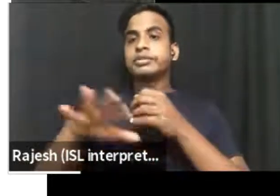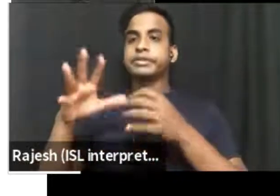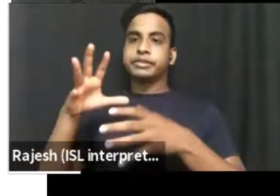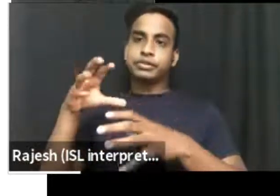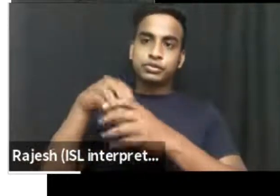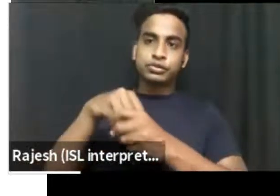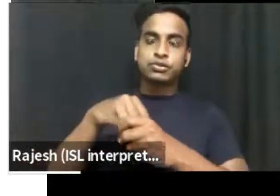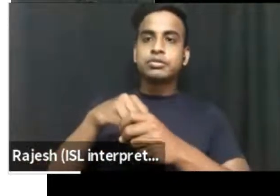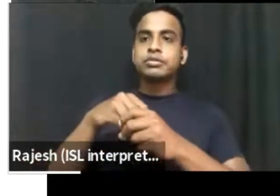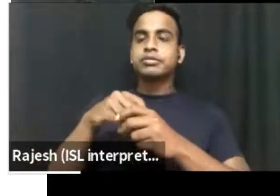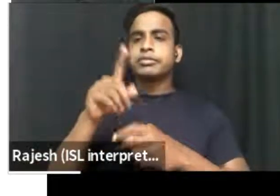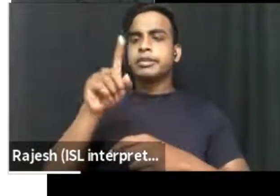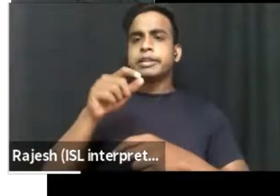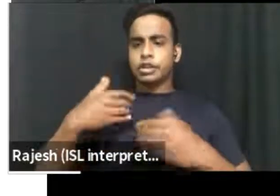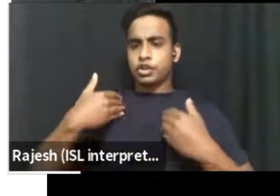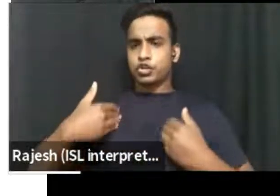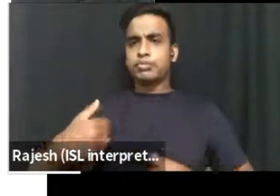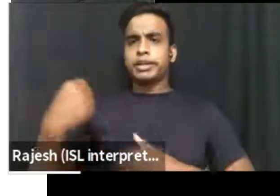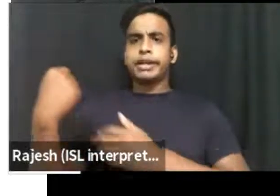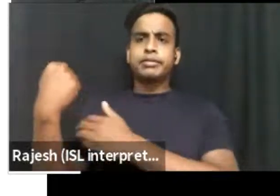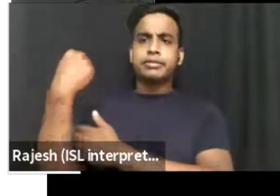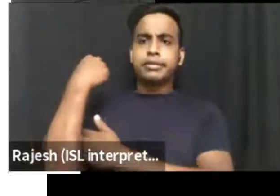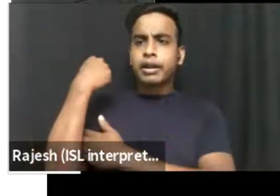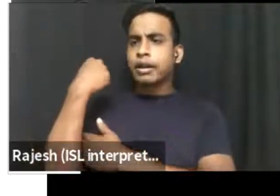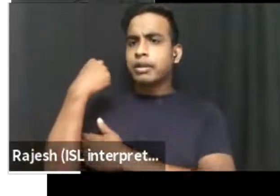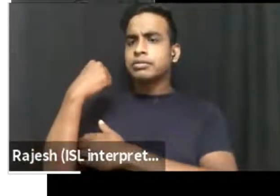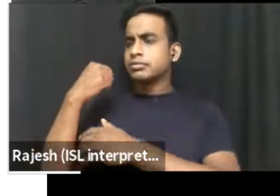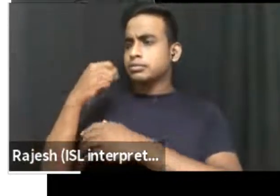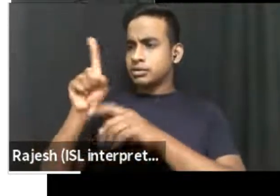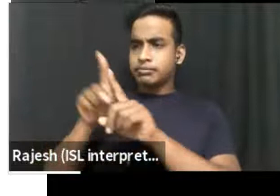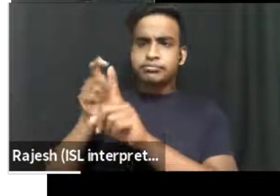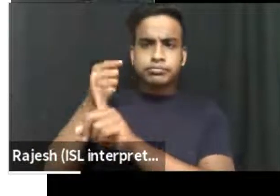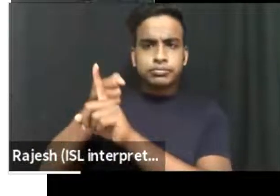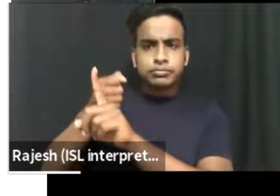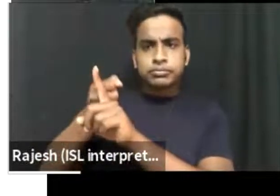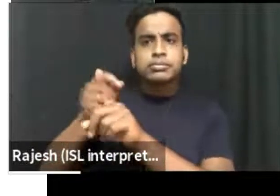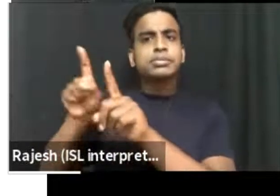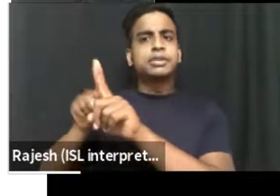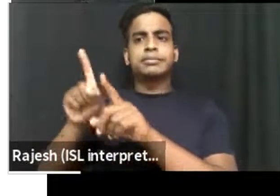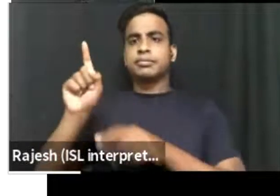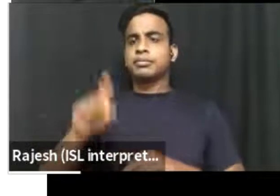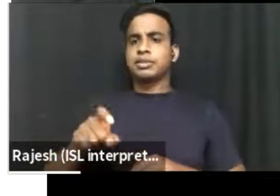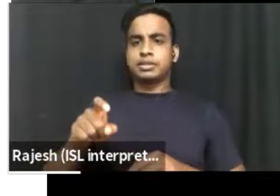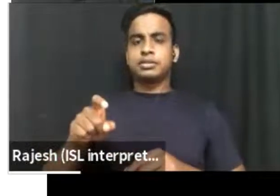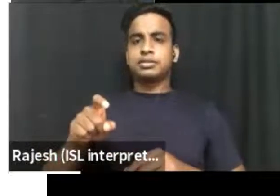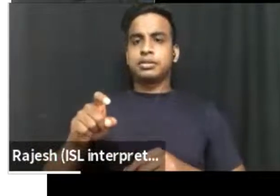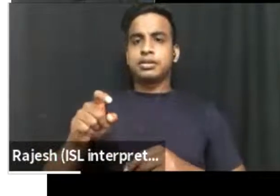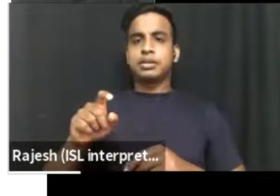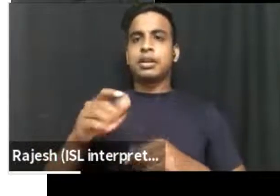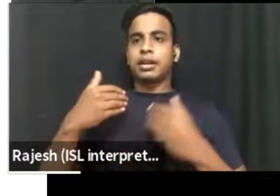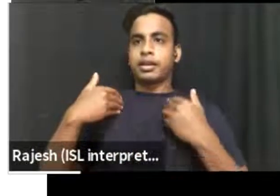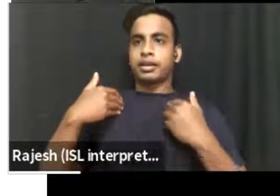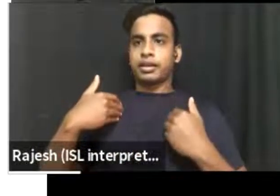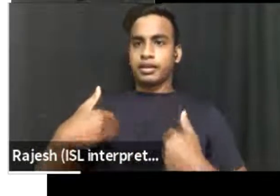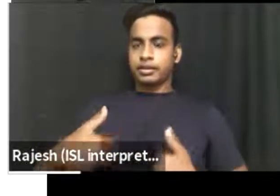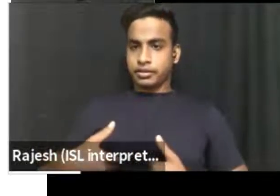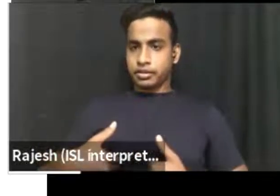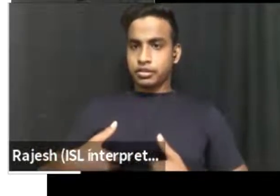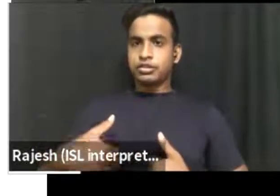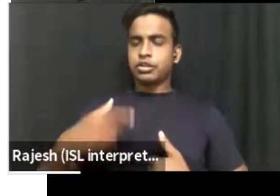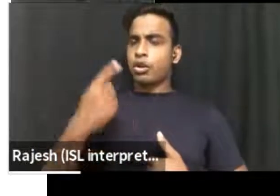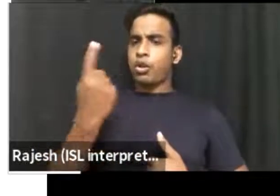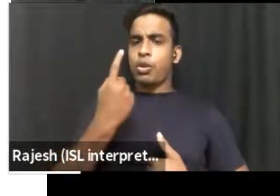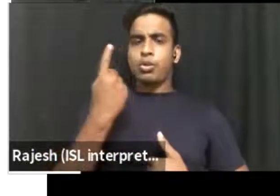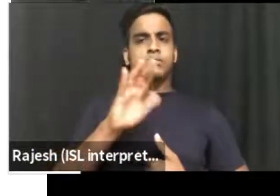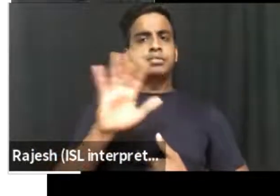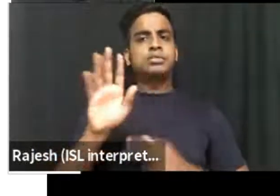rights-based issues. It should not focus only on health and the medical model. Of course, we've been talking about all this for years, about the